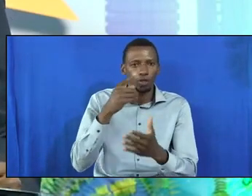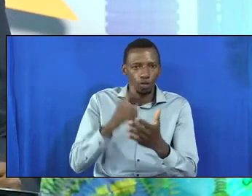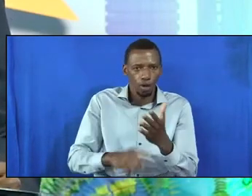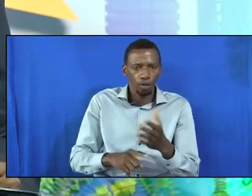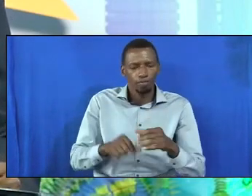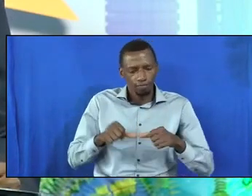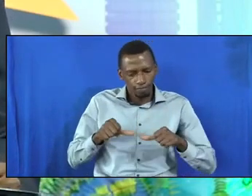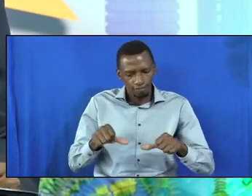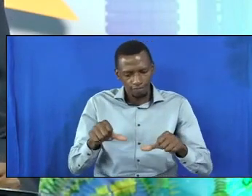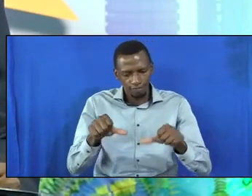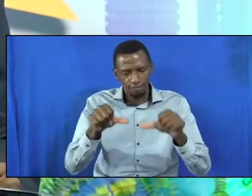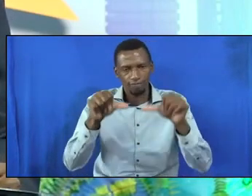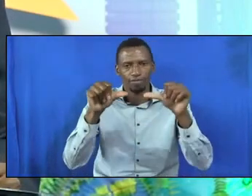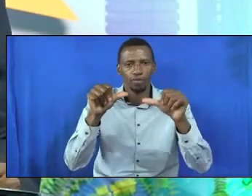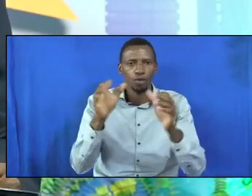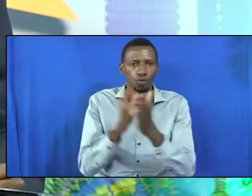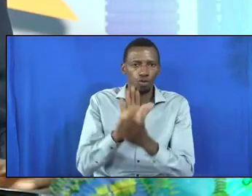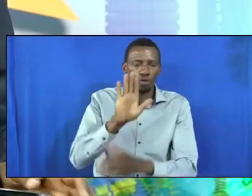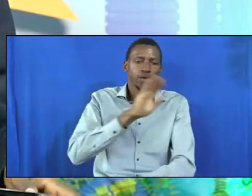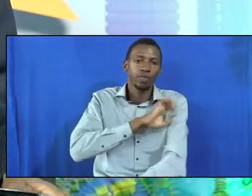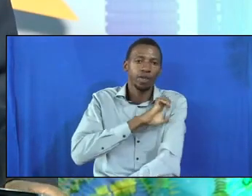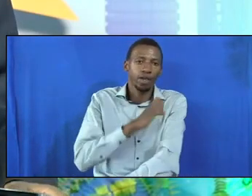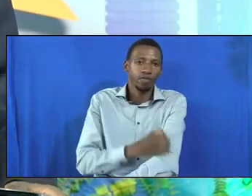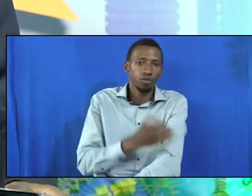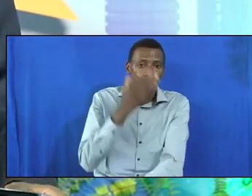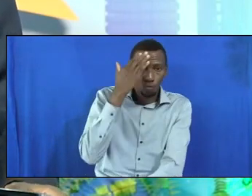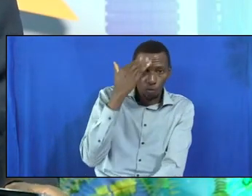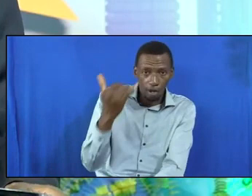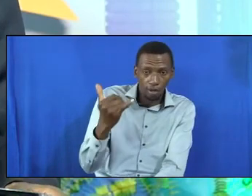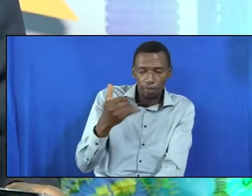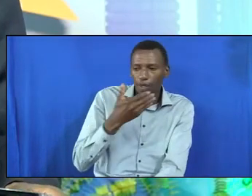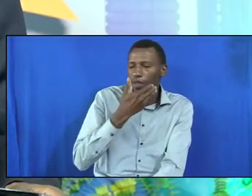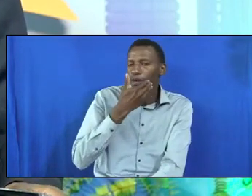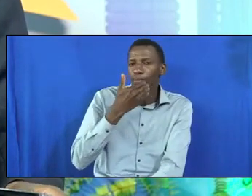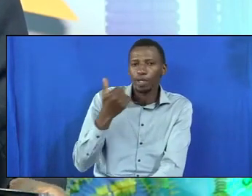efforts because the best is yet to come.